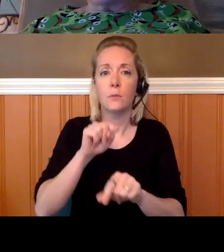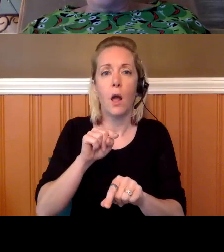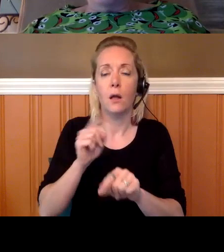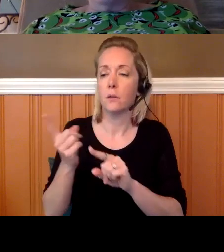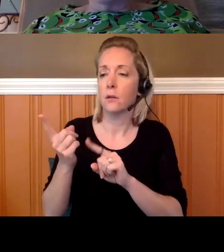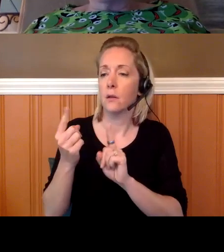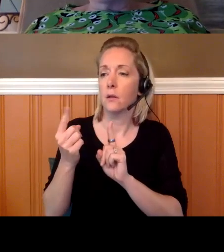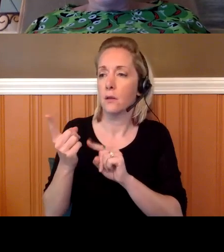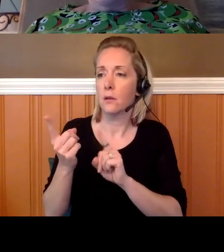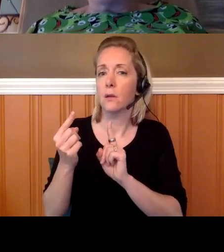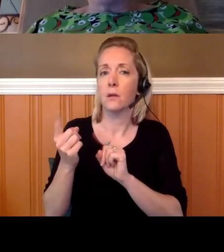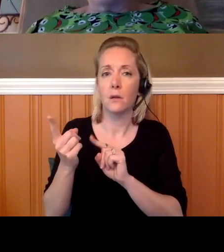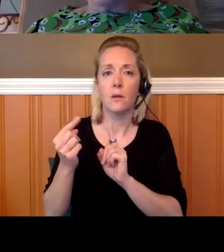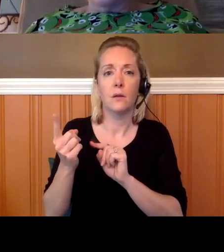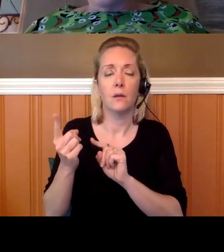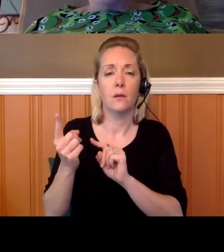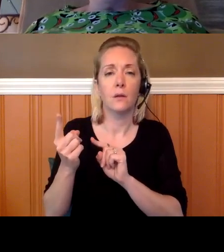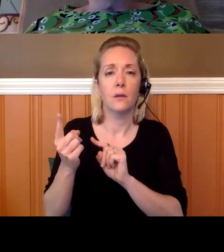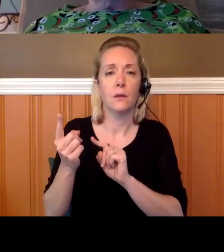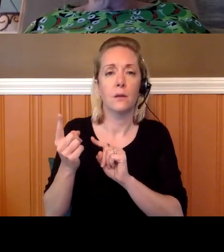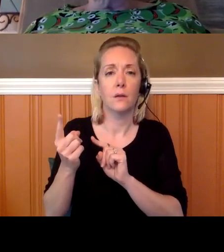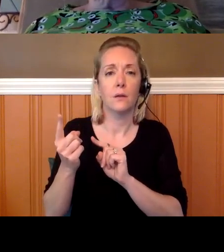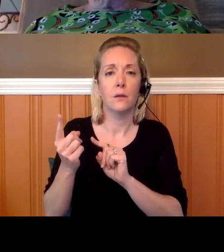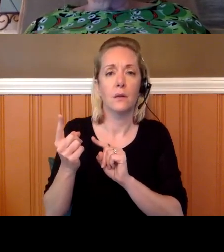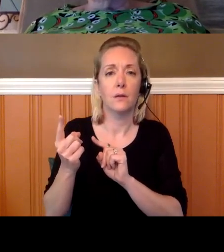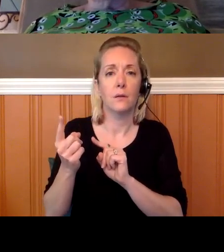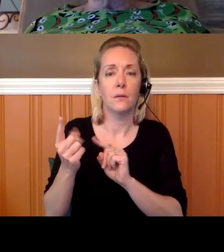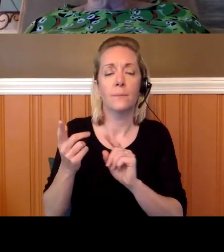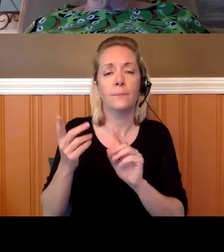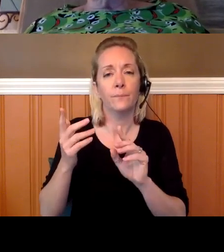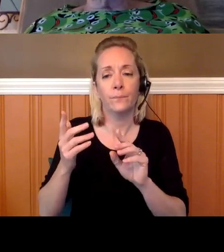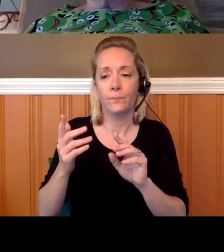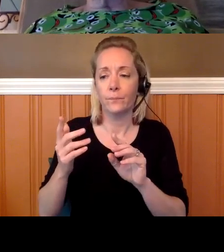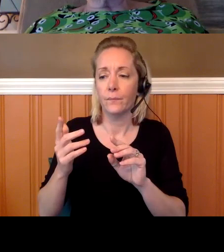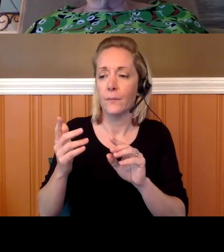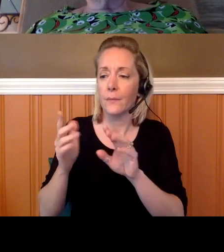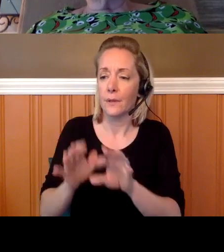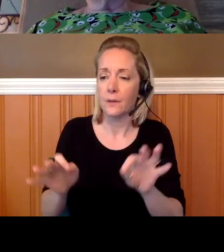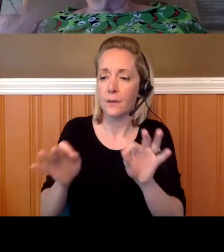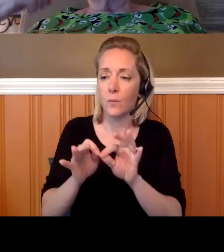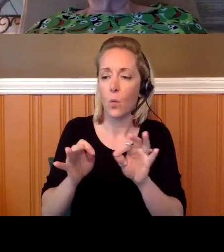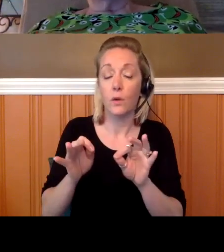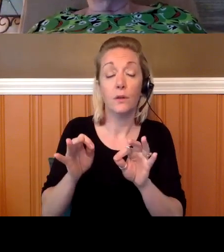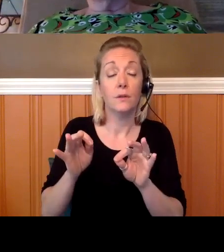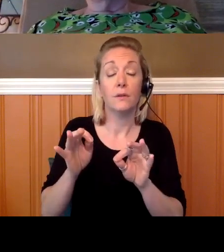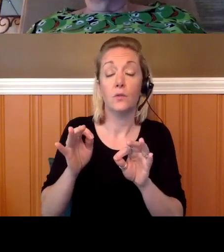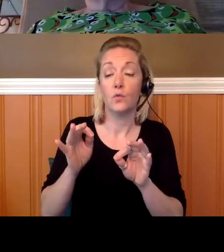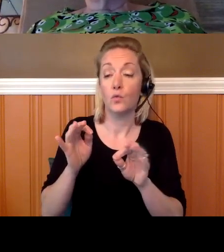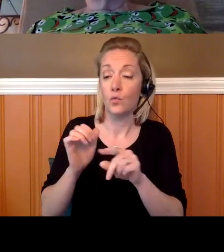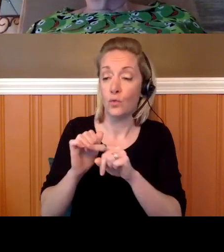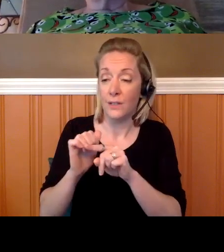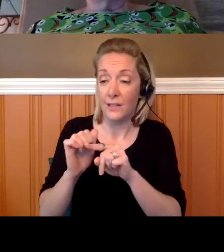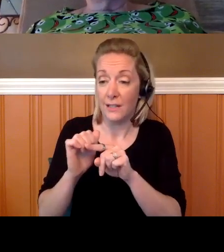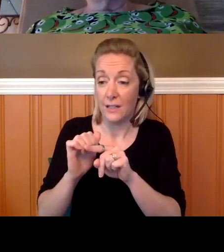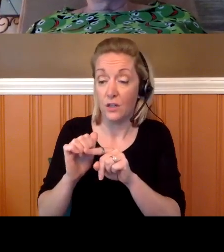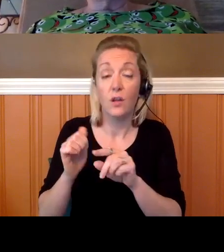them act on their environment, so that we can be thinking about looking down the road as a